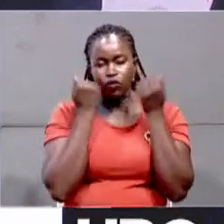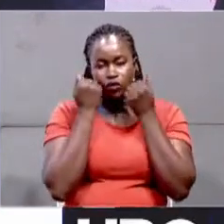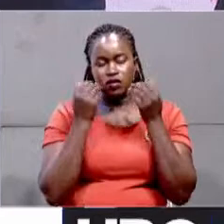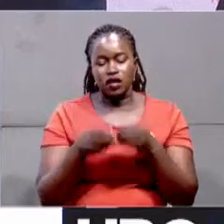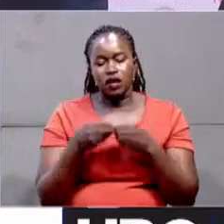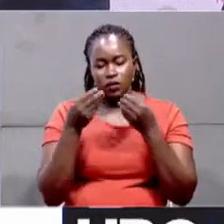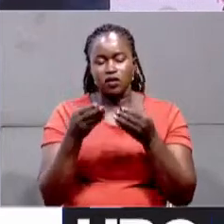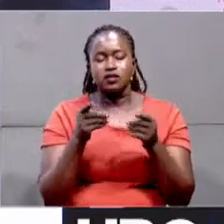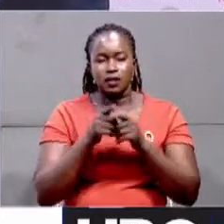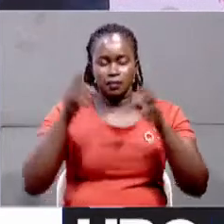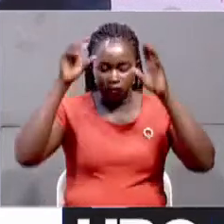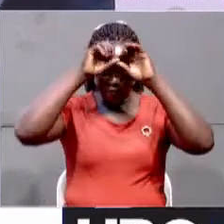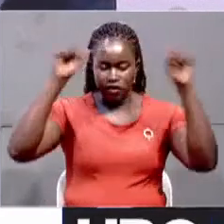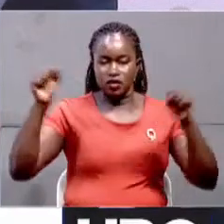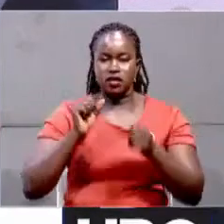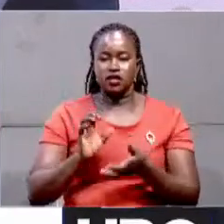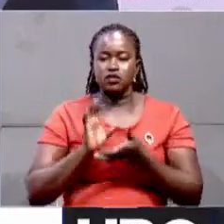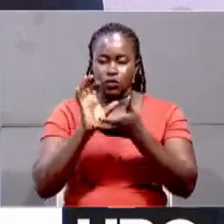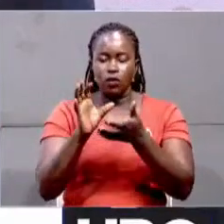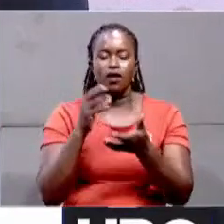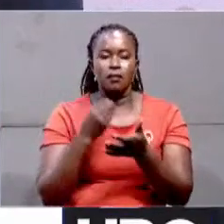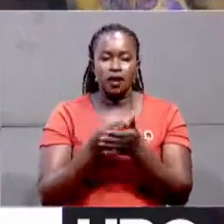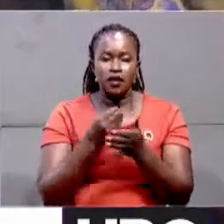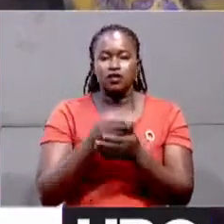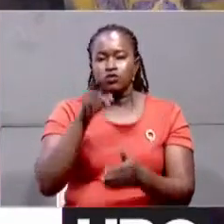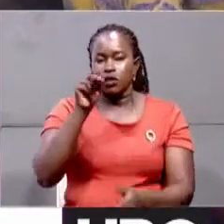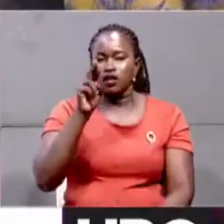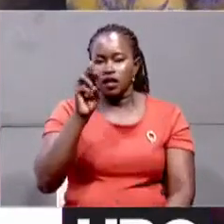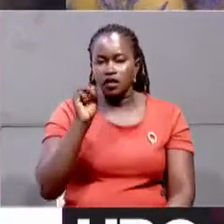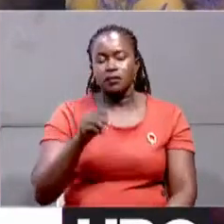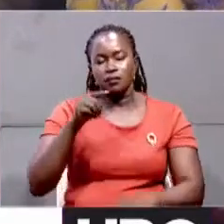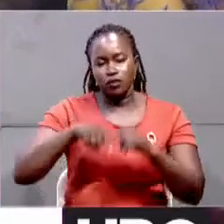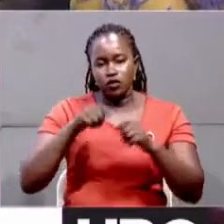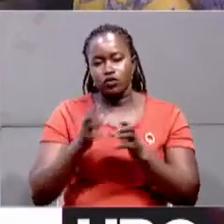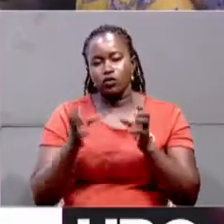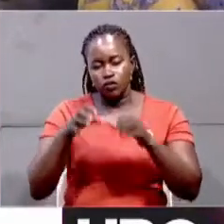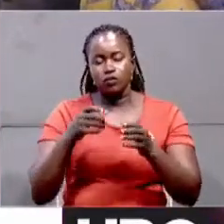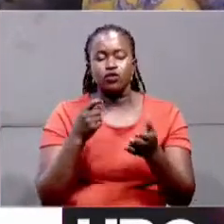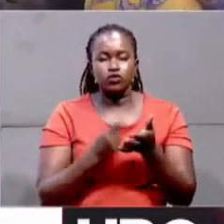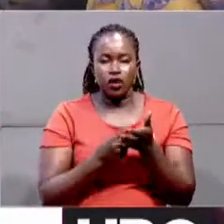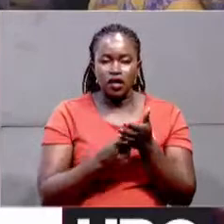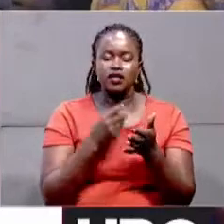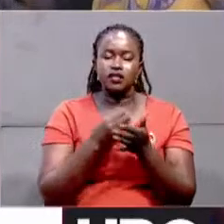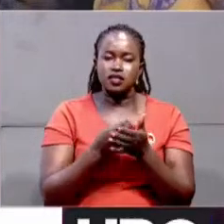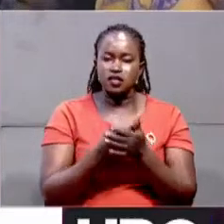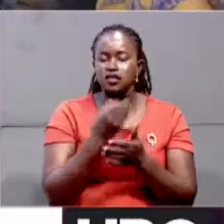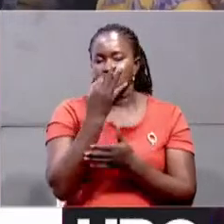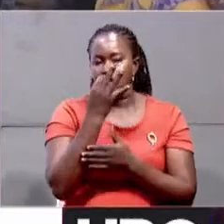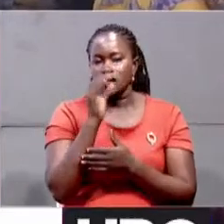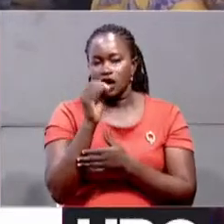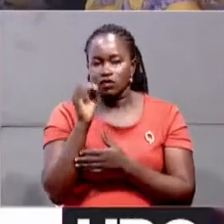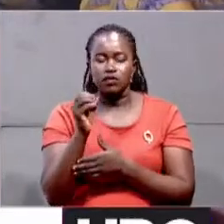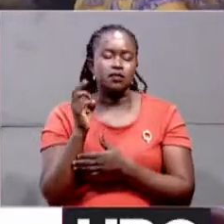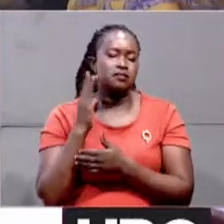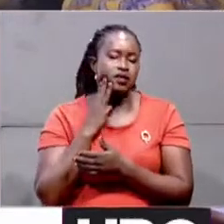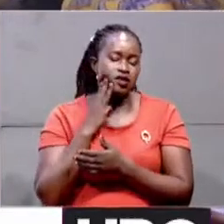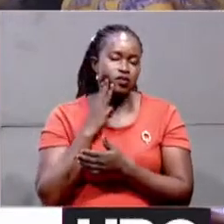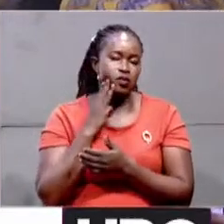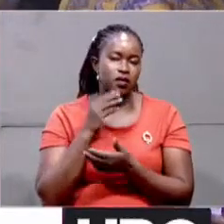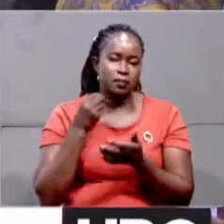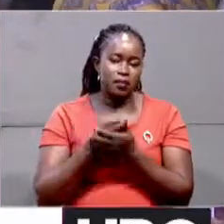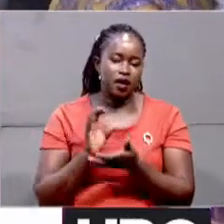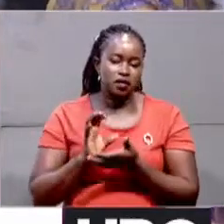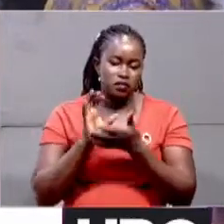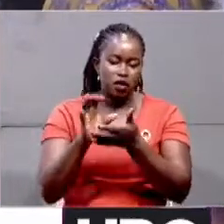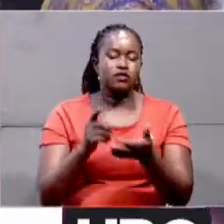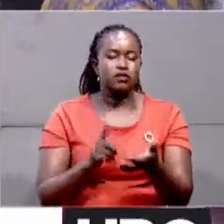has donated the money to the NRM party. The Ugandan shillings, the 300 million lump sum pay, was